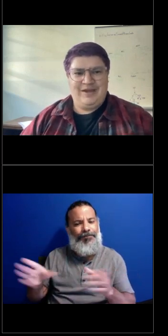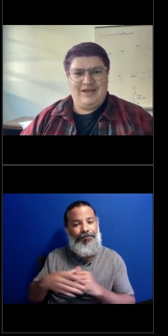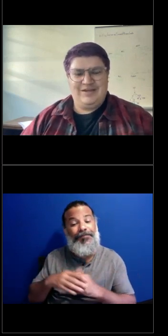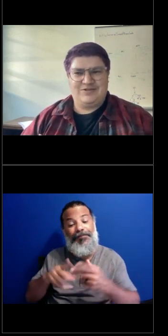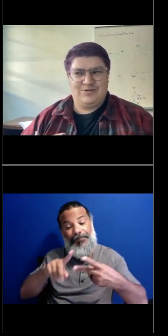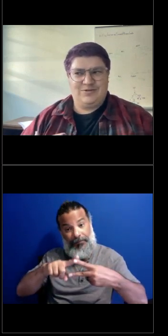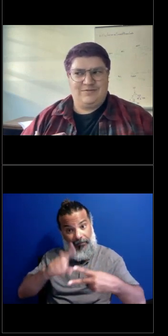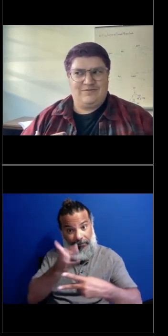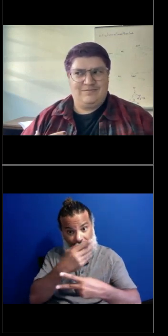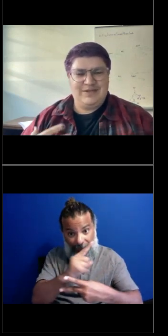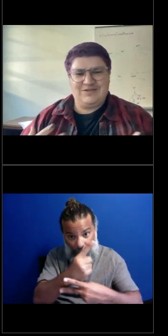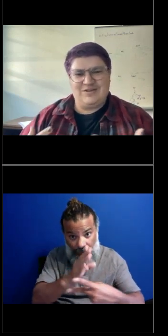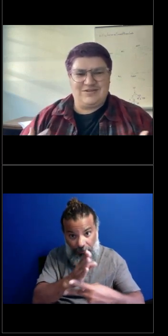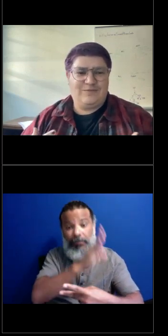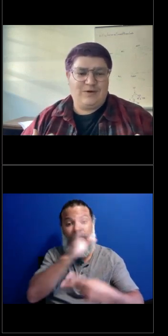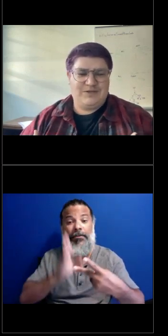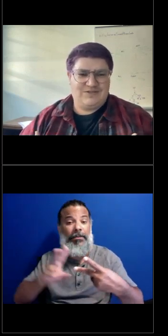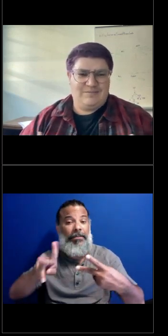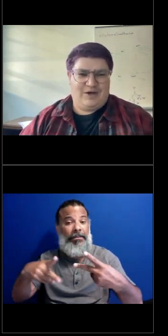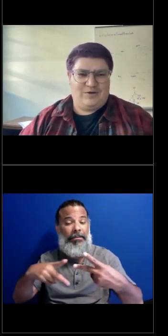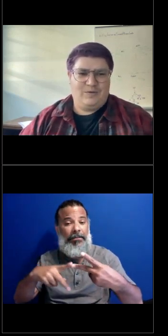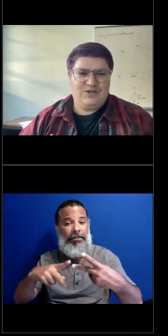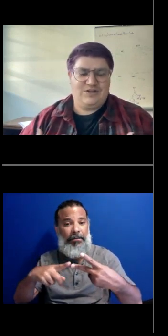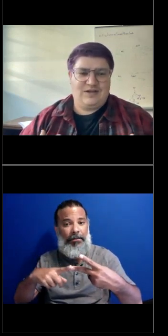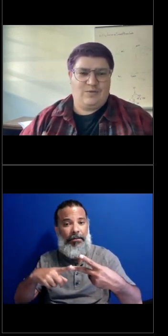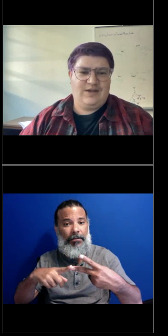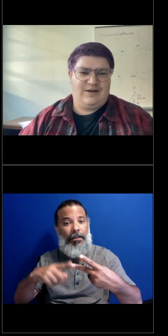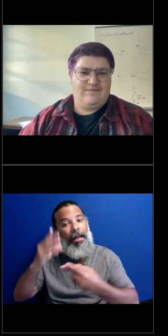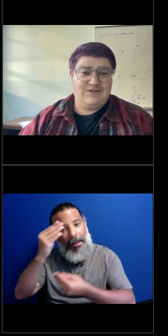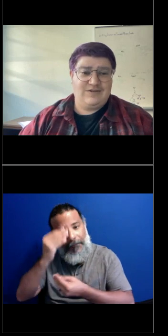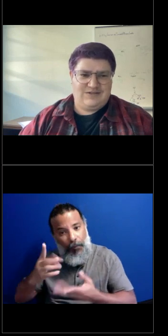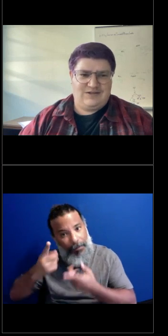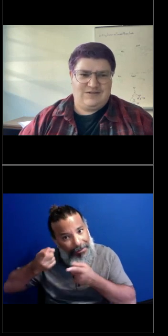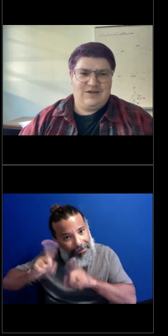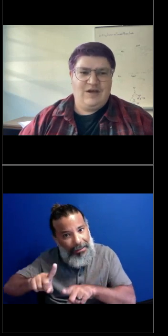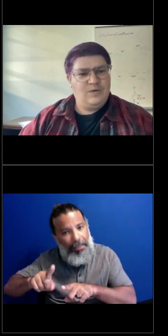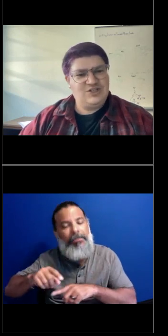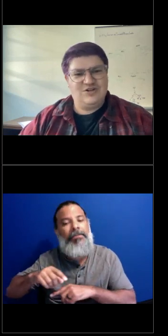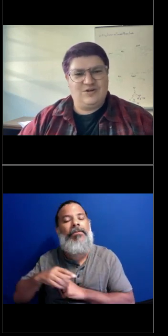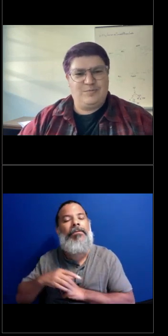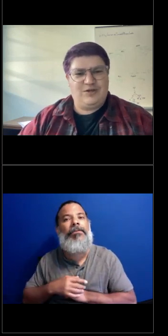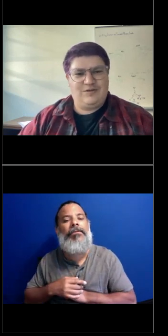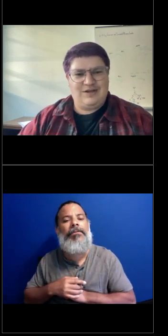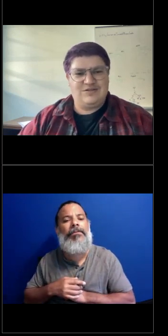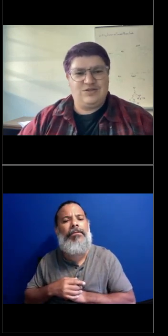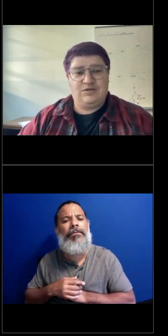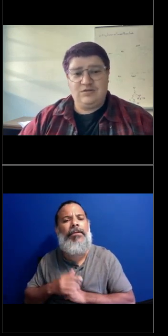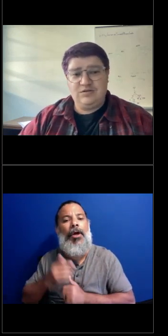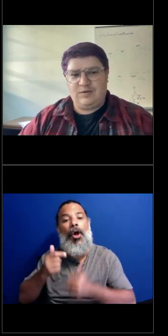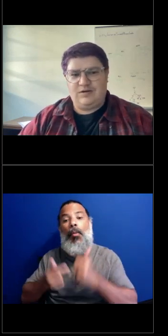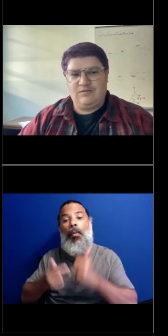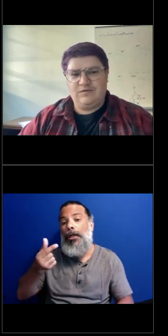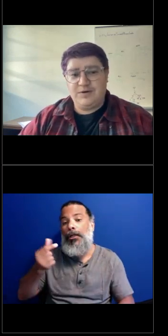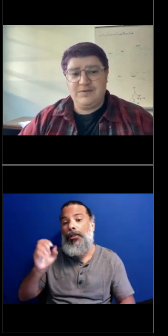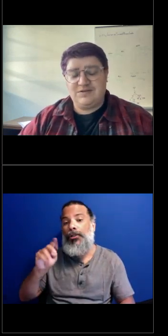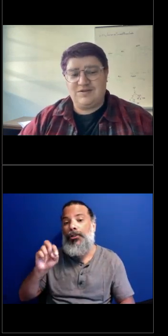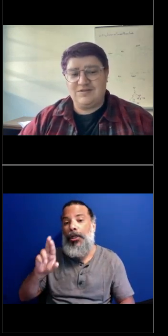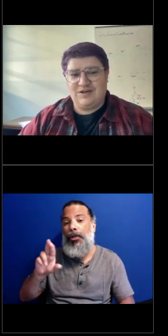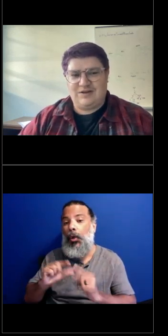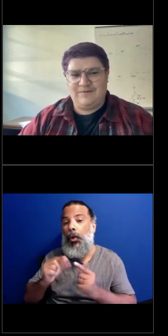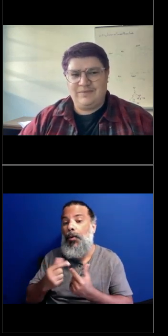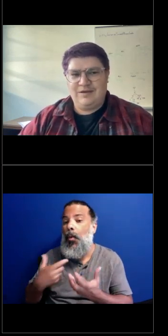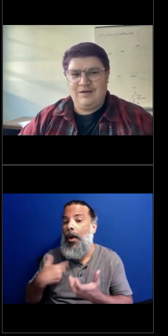question is sort of based on this informed consent model, which is the way that I phrase this is, what gender group would you like us to include you in for the